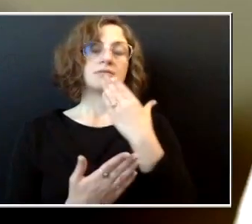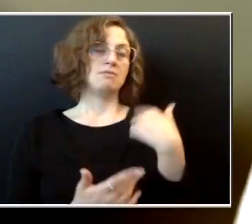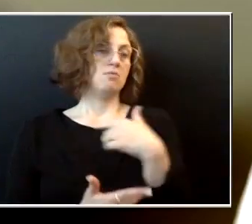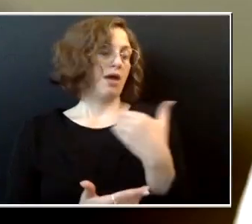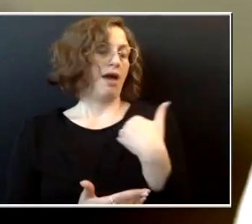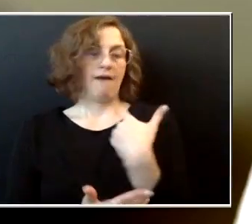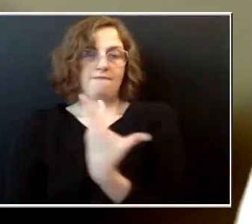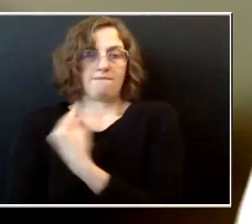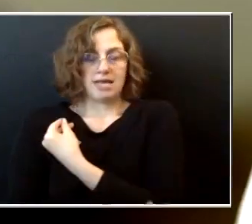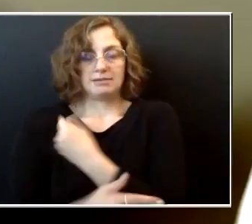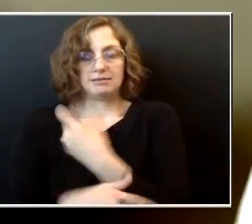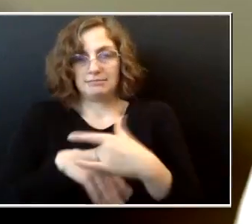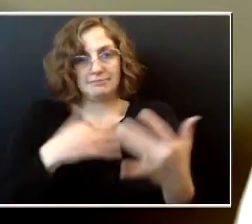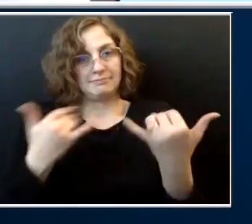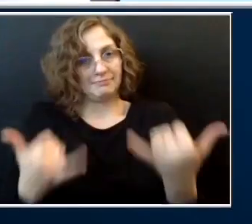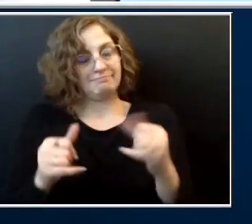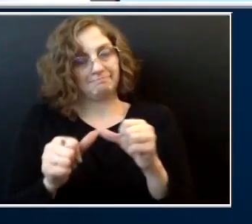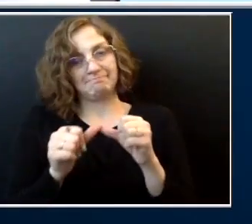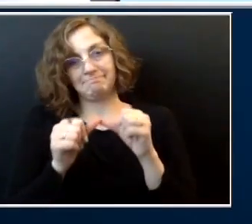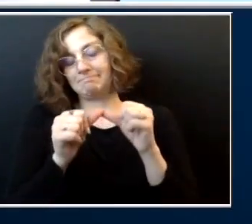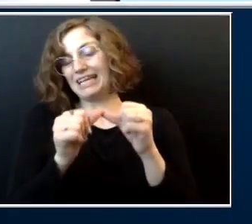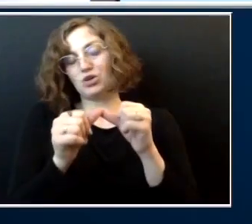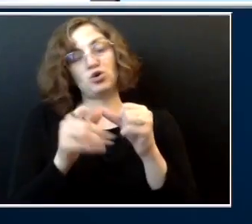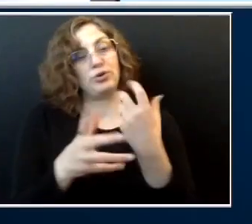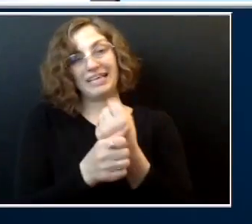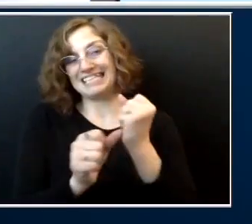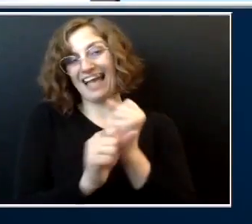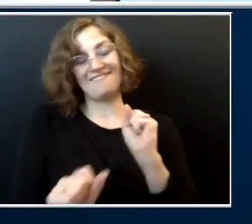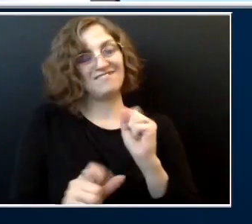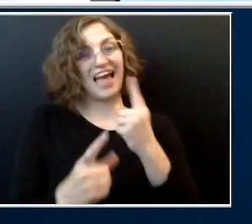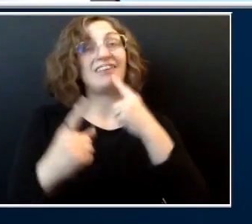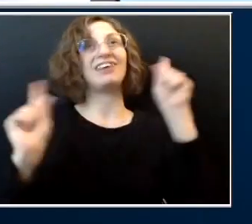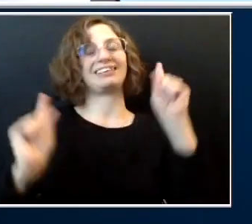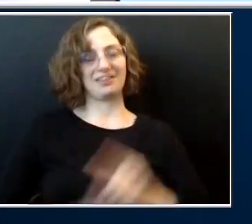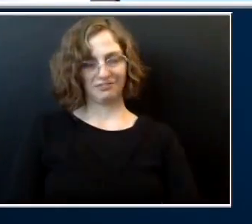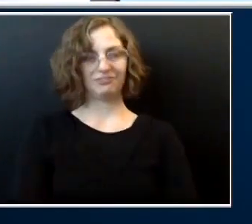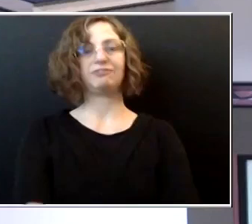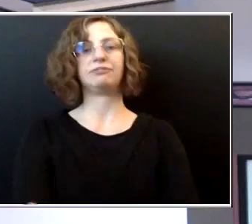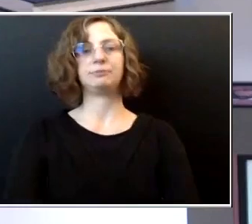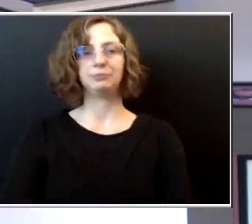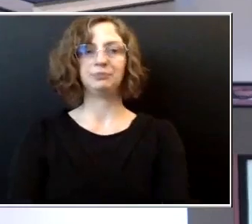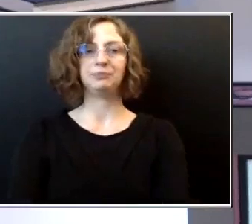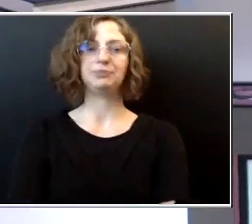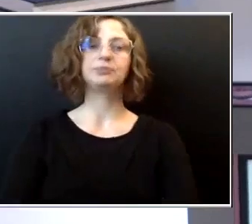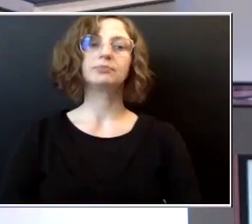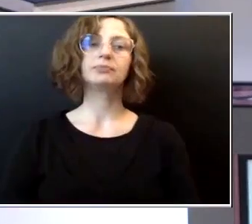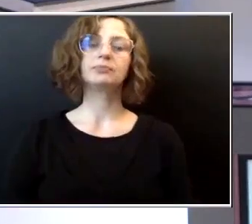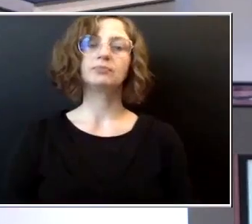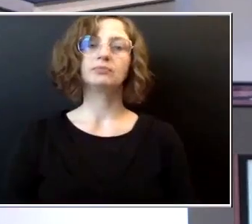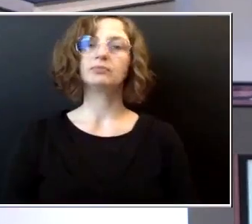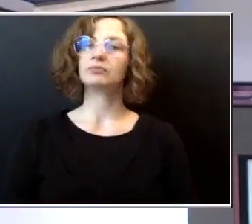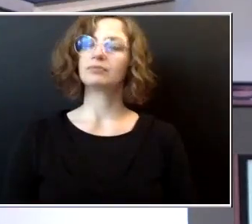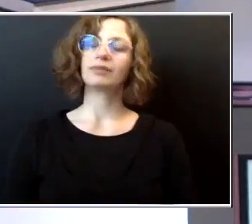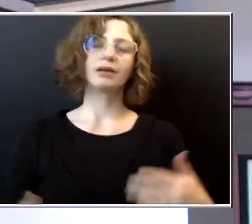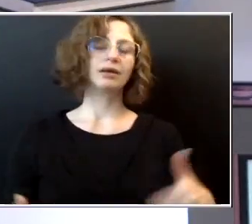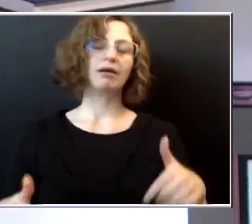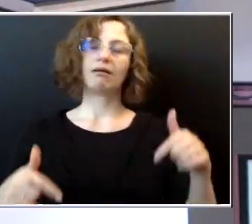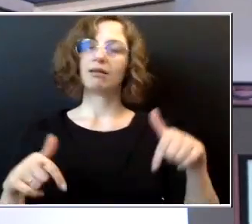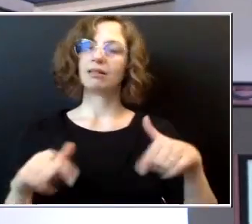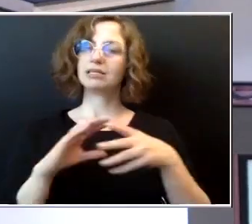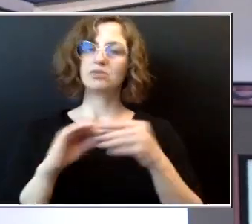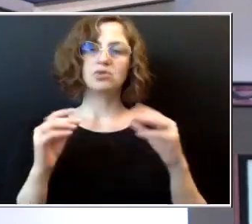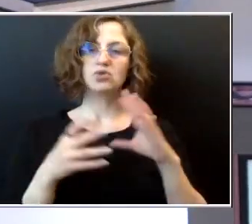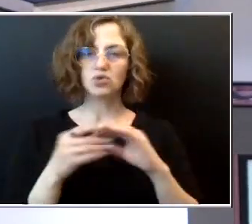to be safe and work. You know, we've talked about it, and it is this whole story and the repetition of it.